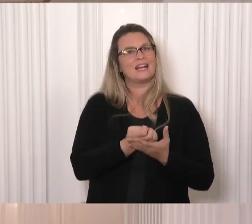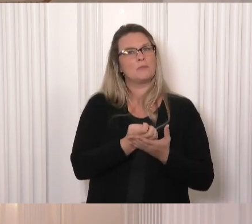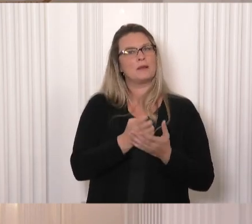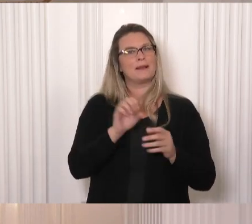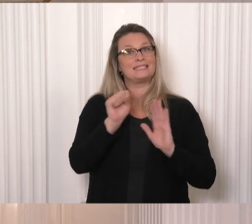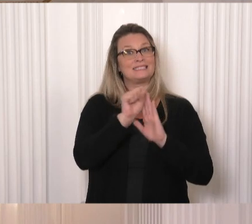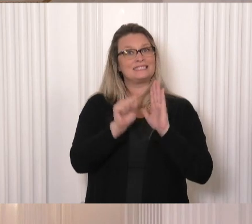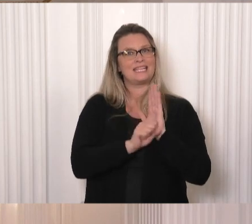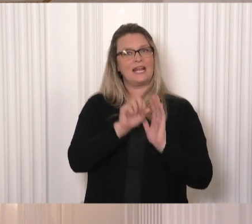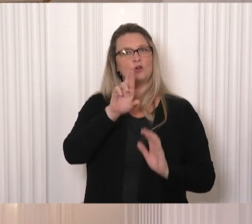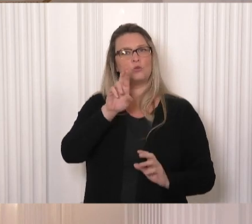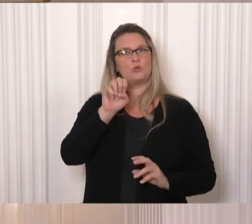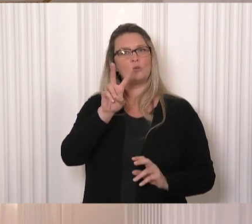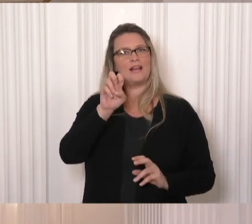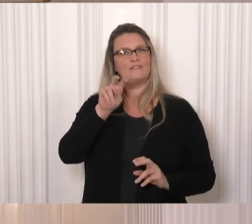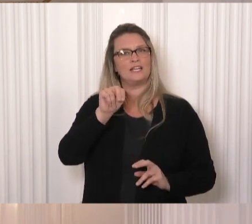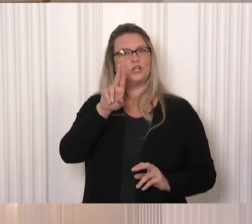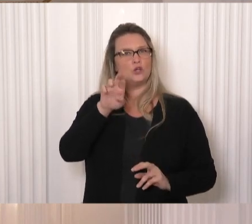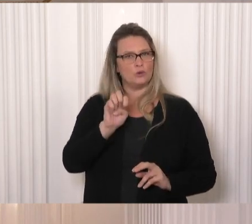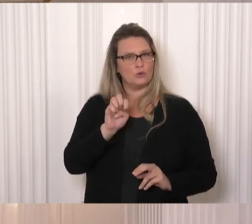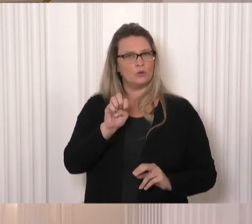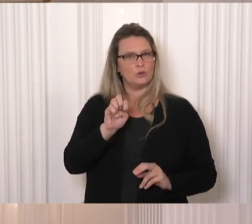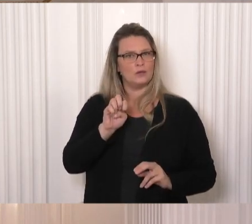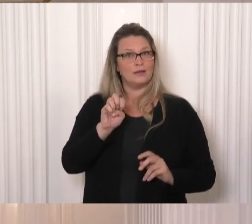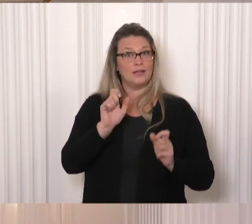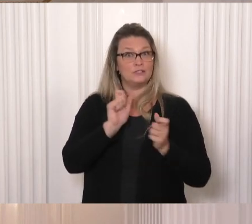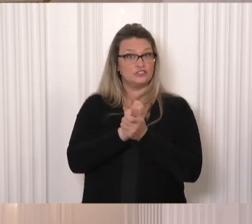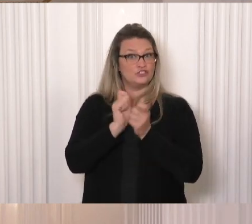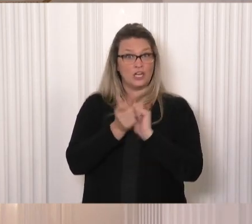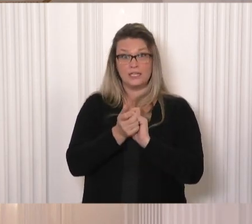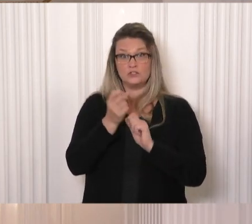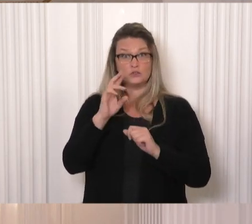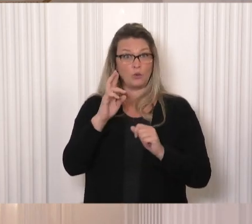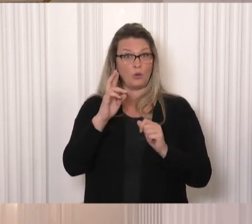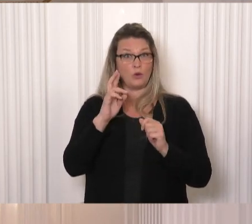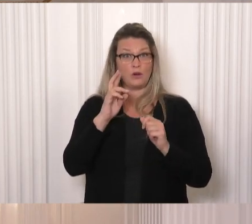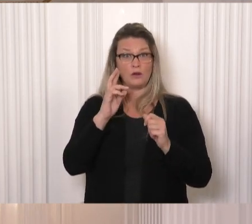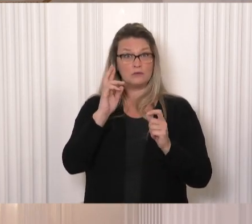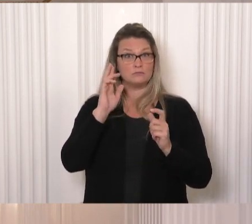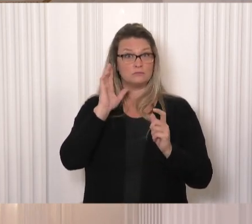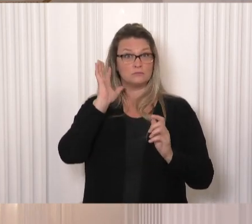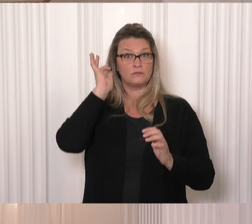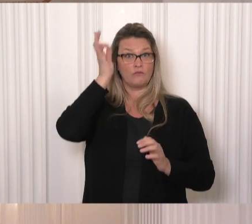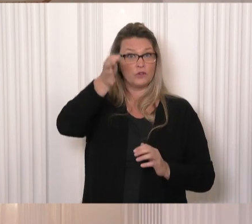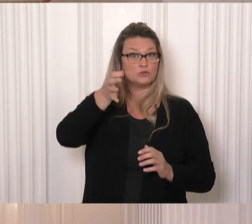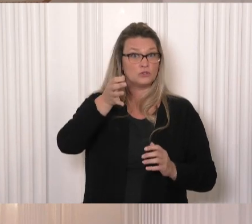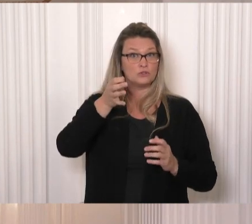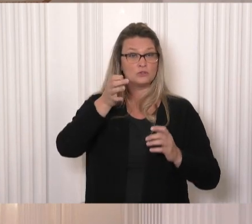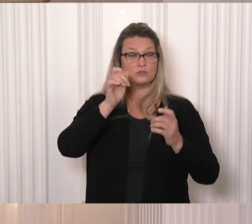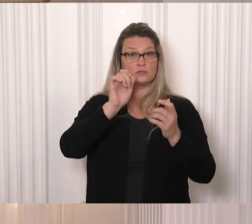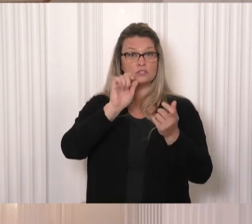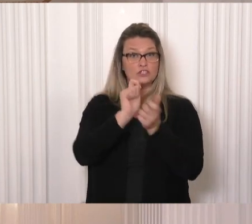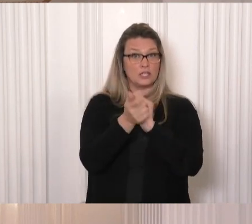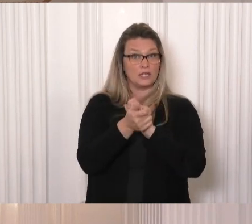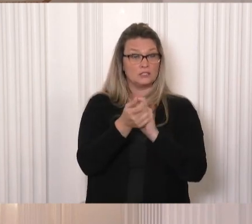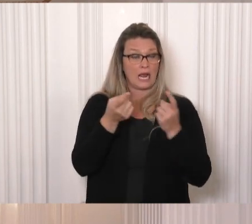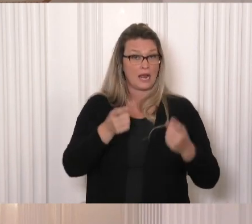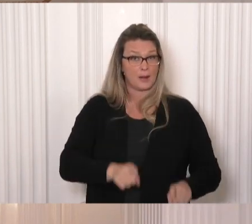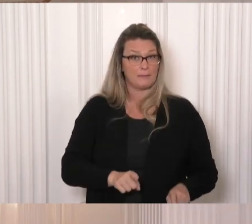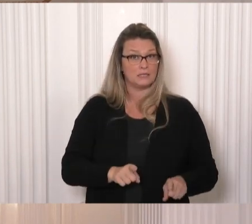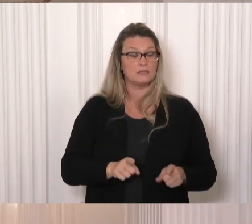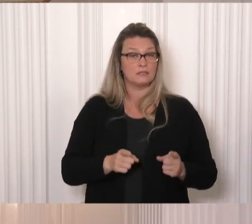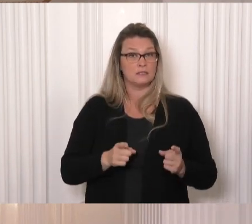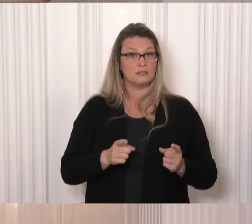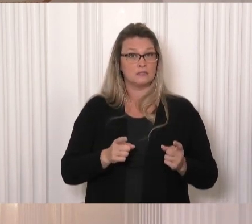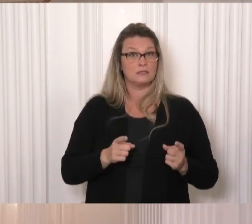revenue. Any revenue adjustments up ahead, and any particular moves to try